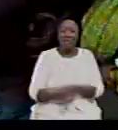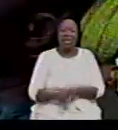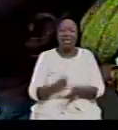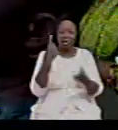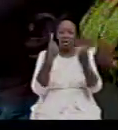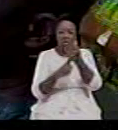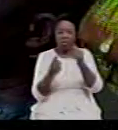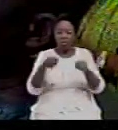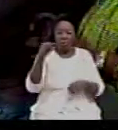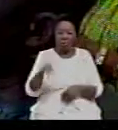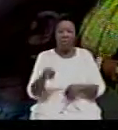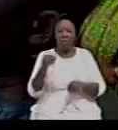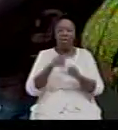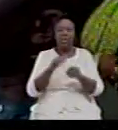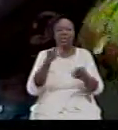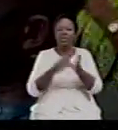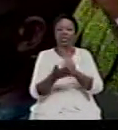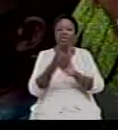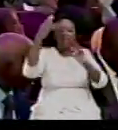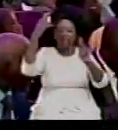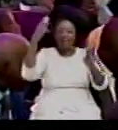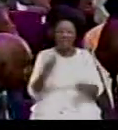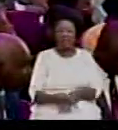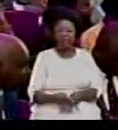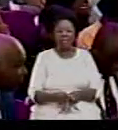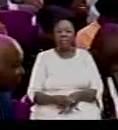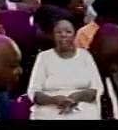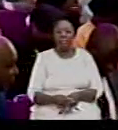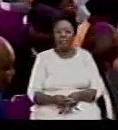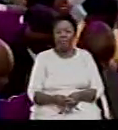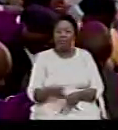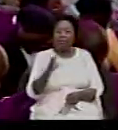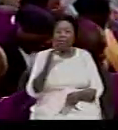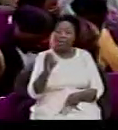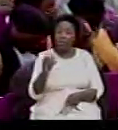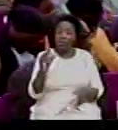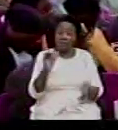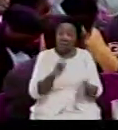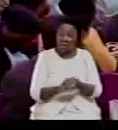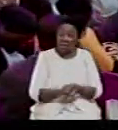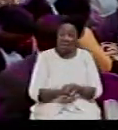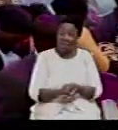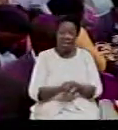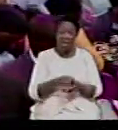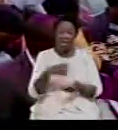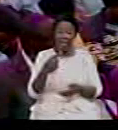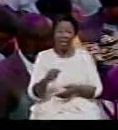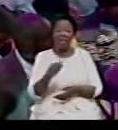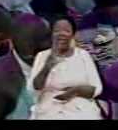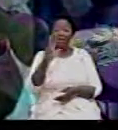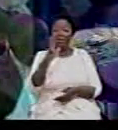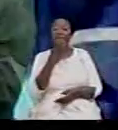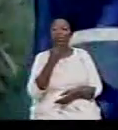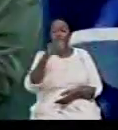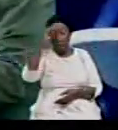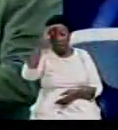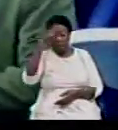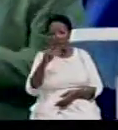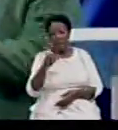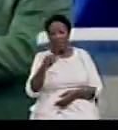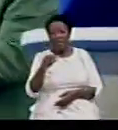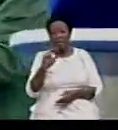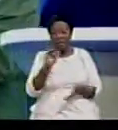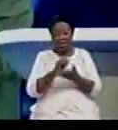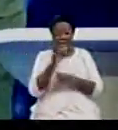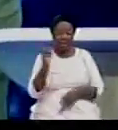down in Jesus' name. Amen. So that, like Shadrach, Meshach, and Abednego, you are